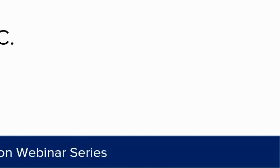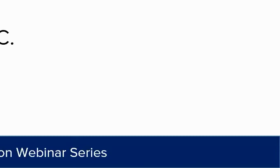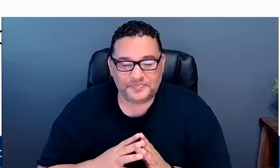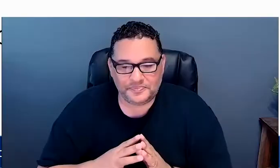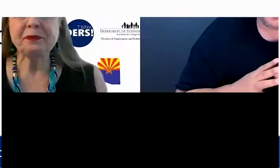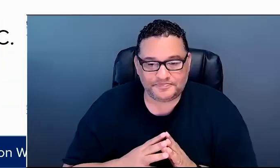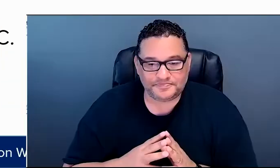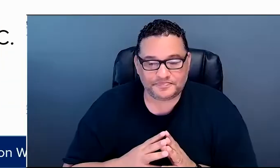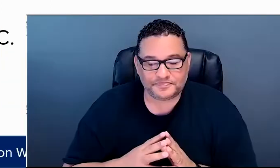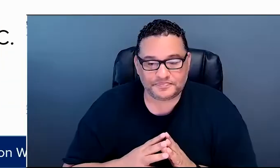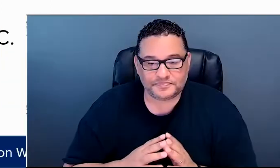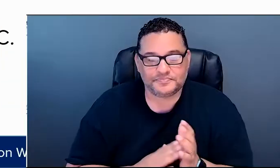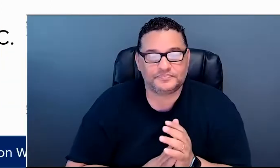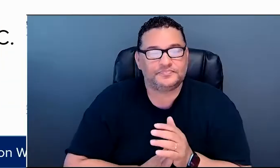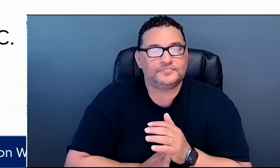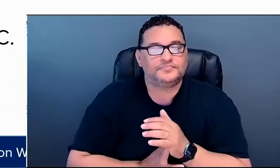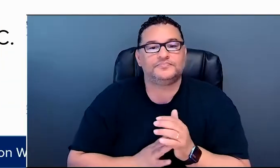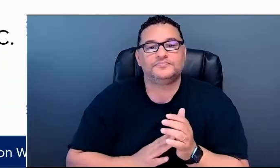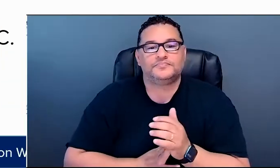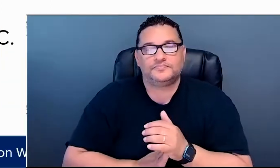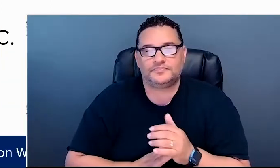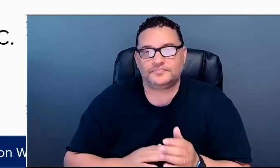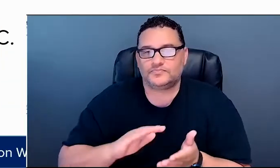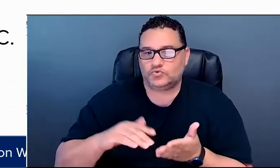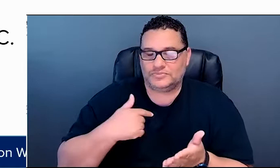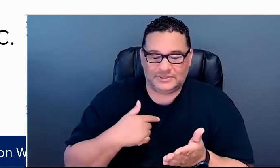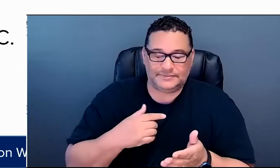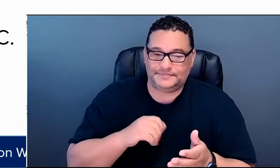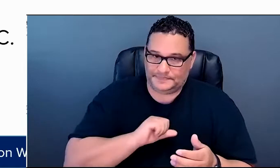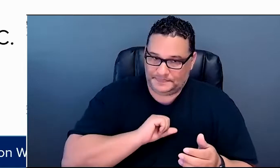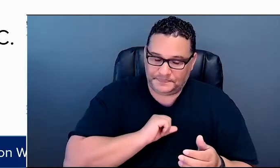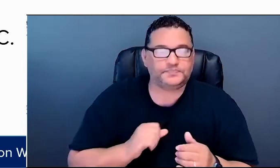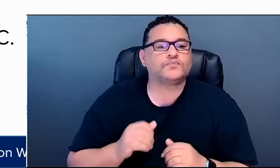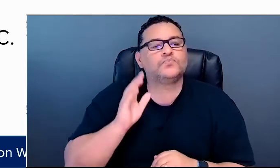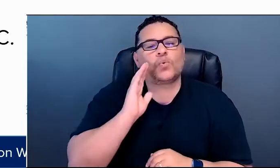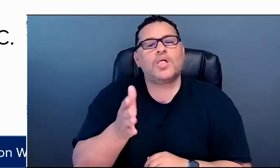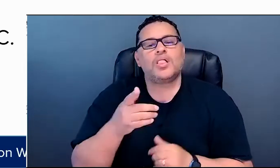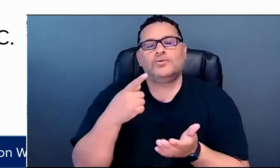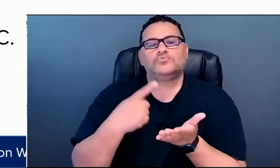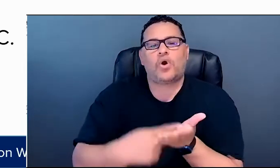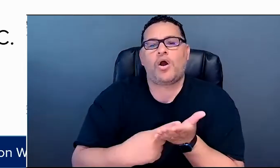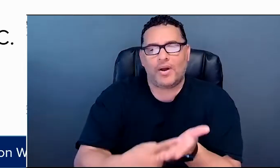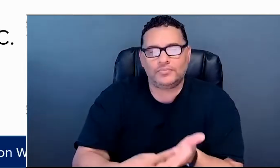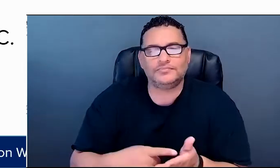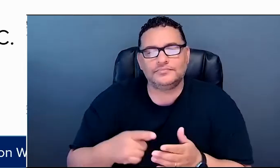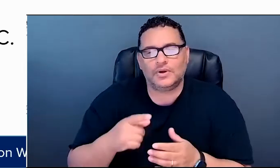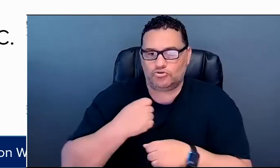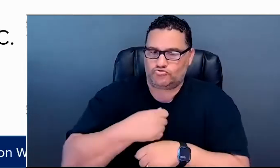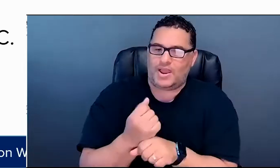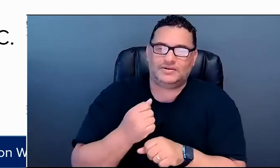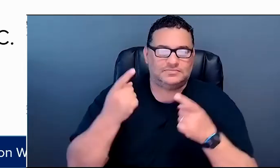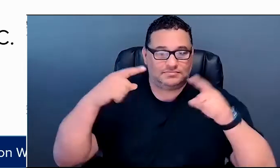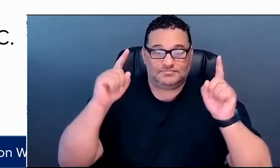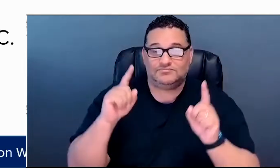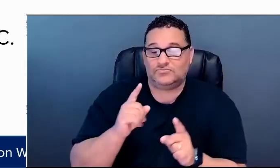today. Excuse me. So we're going to talk about creating that successful career